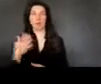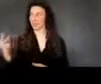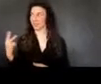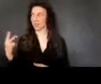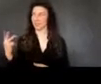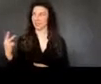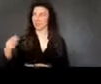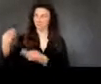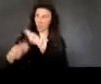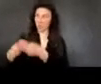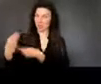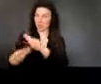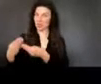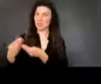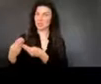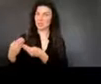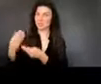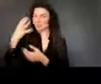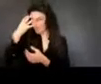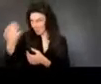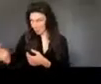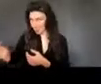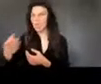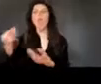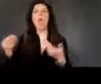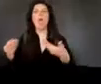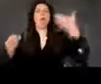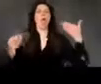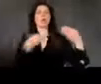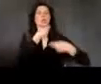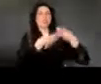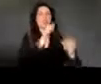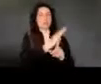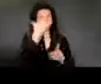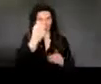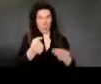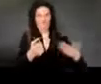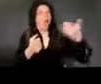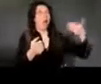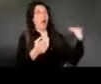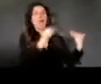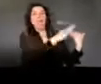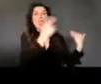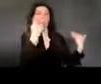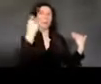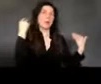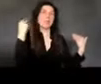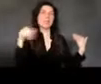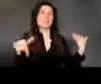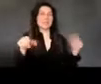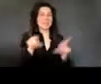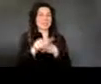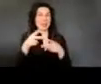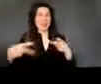and then the generations before us, the generations after us, their memories of Taksim, they are usually so